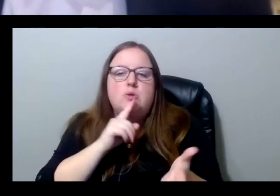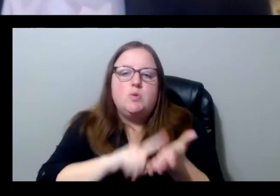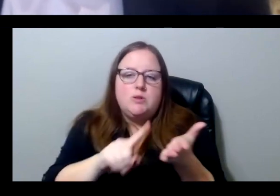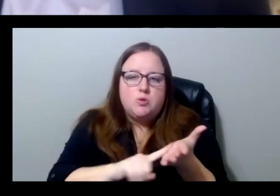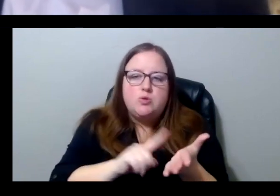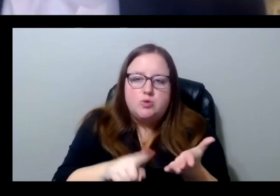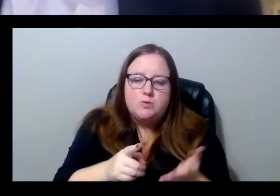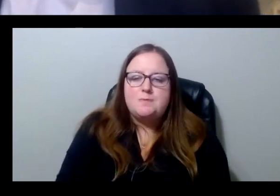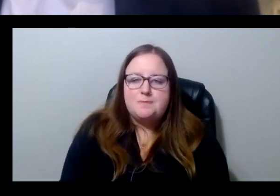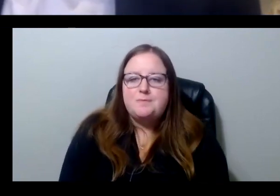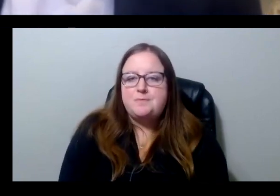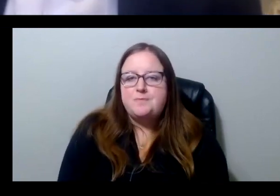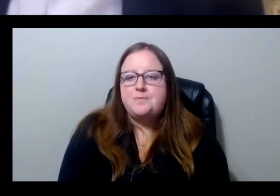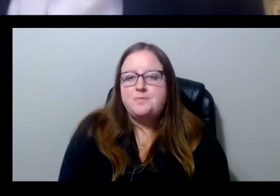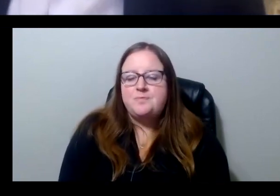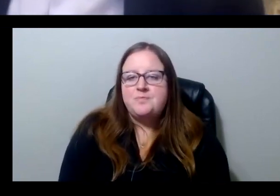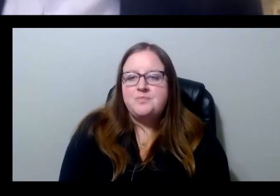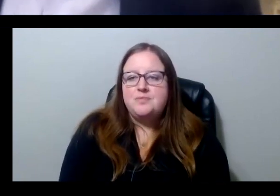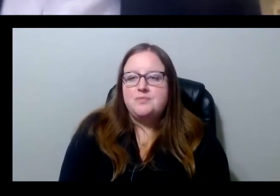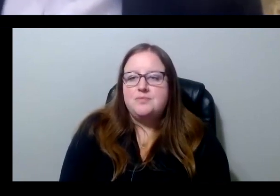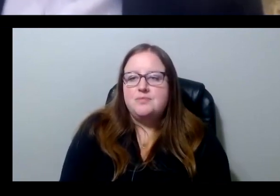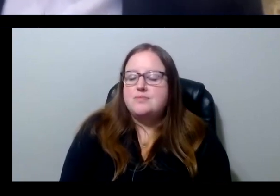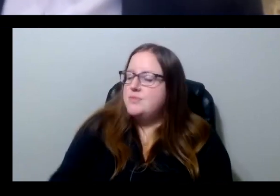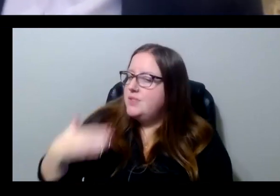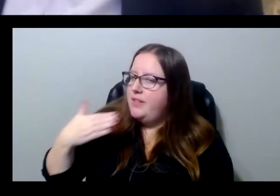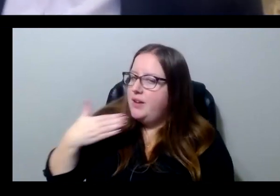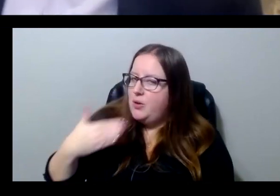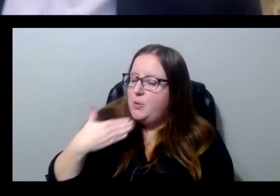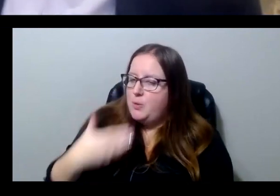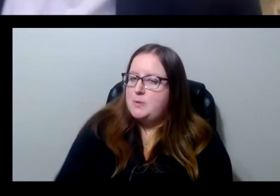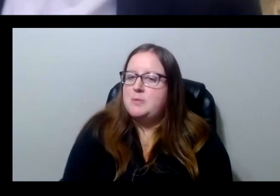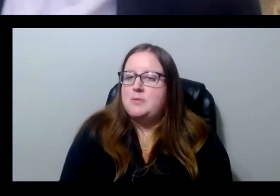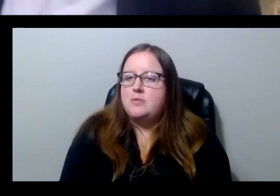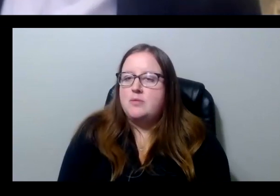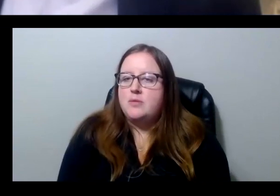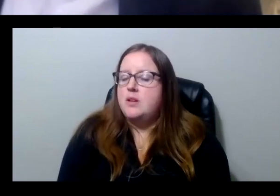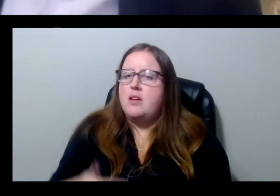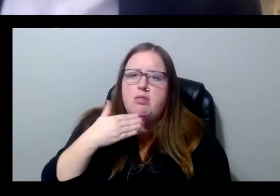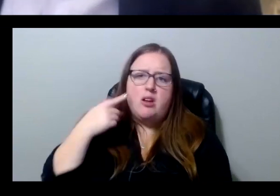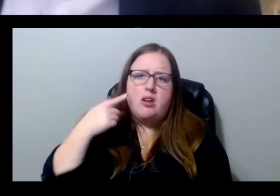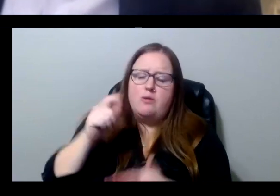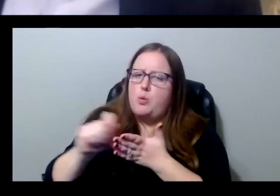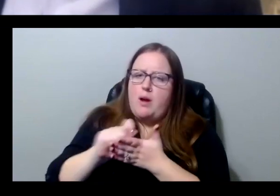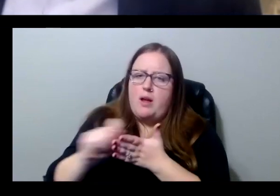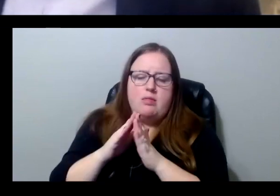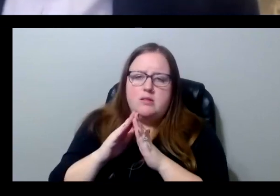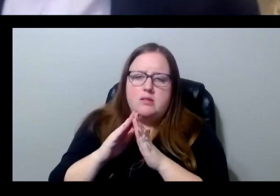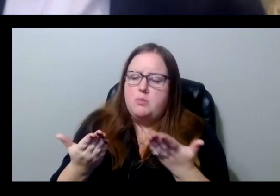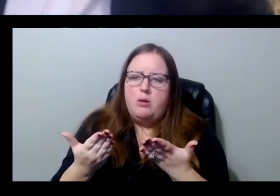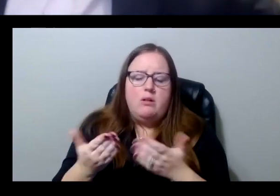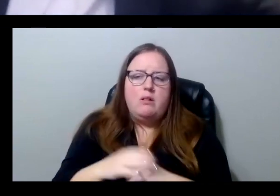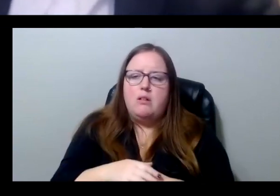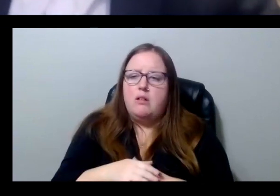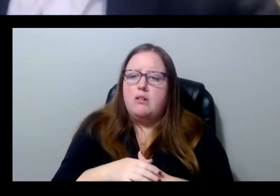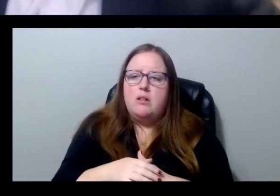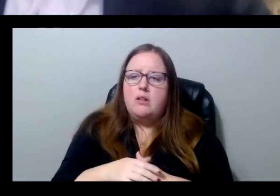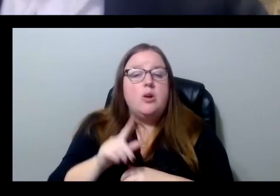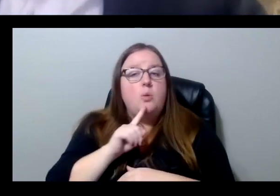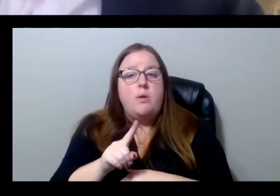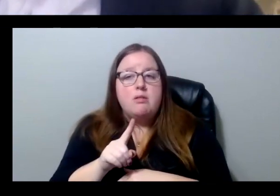Right, and we should remember that the book is very recently published. It just came out in October. November